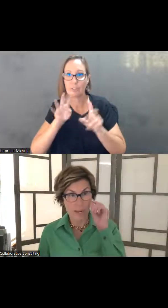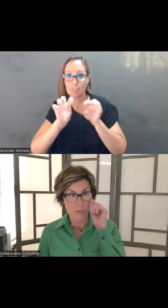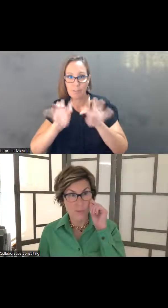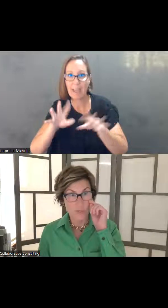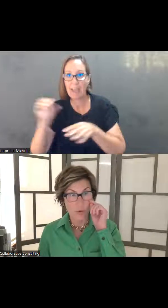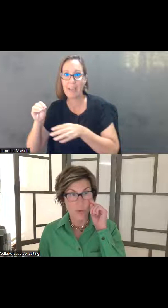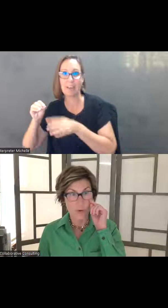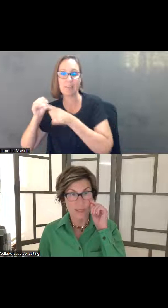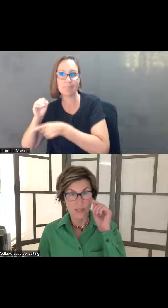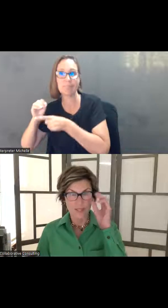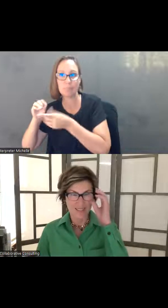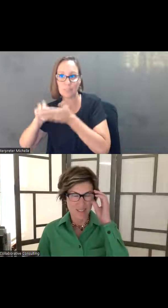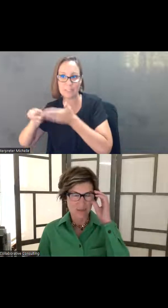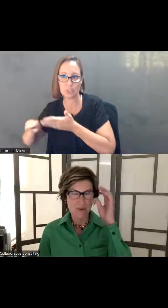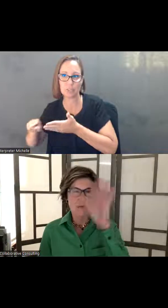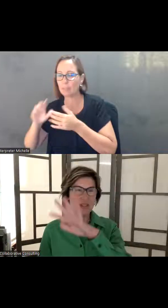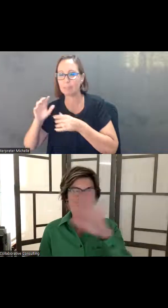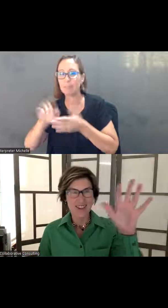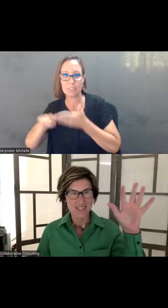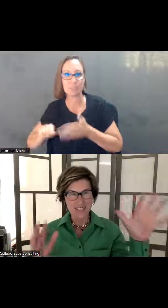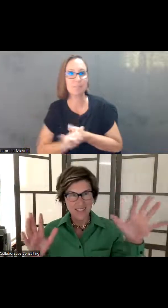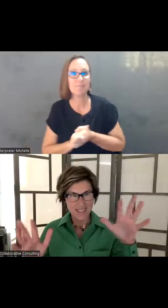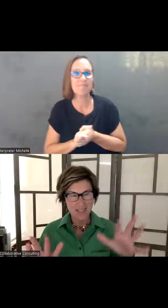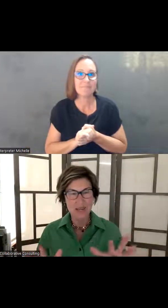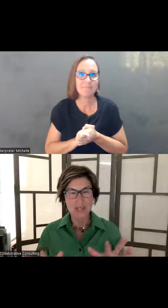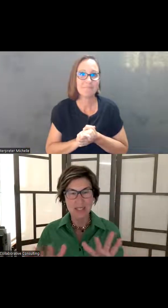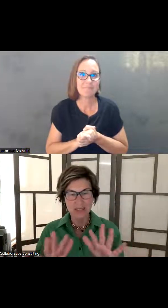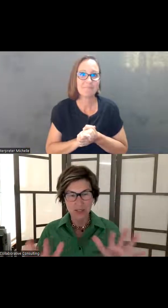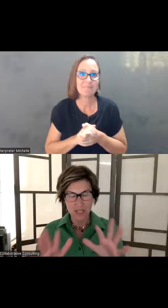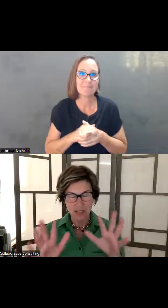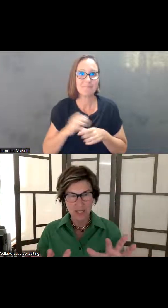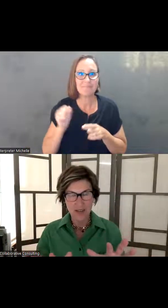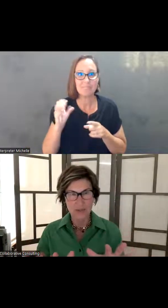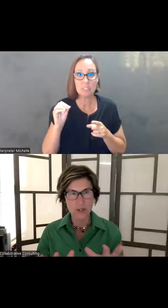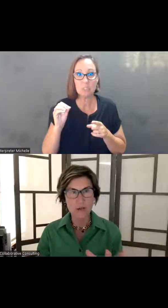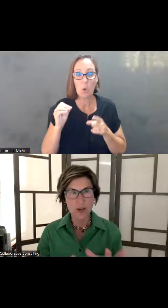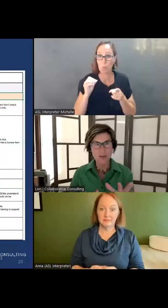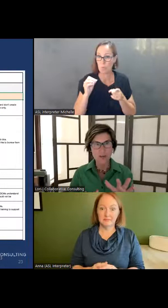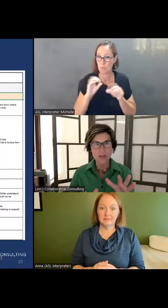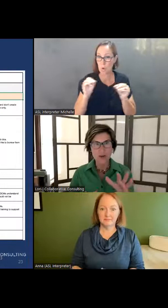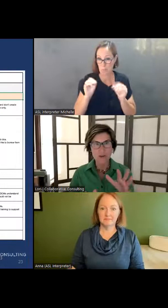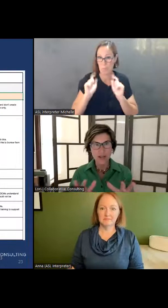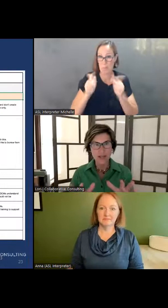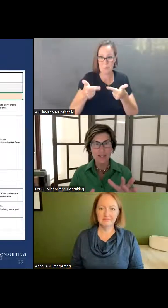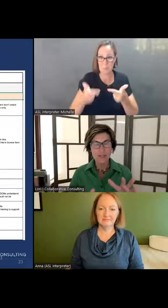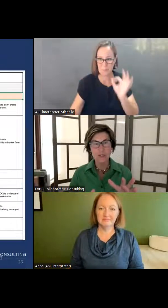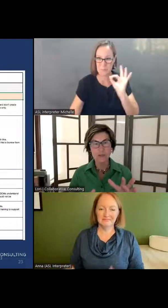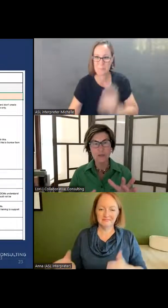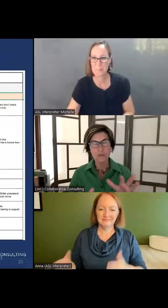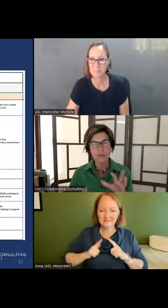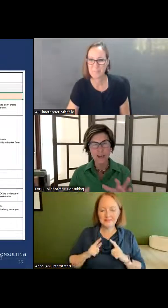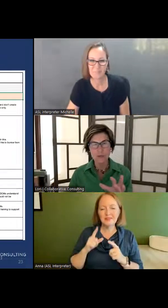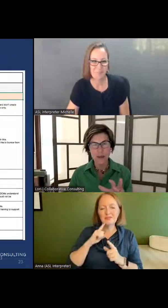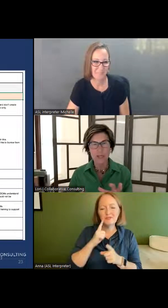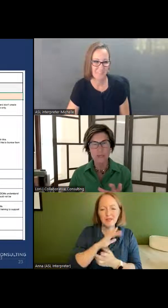right now. So this is probably not anything that anyone can look at for too long, but we are right in the middle,